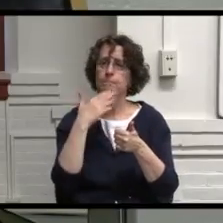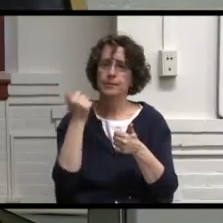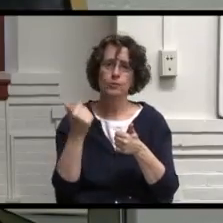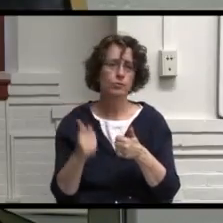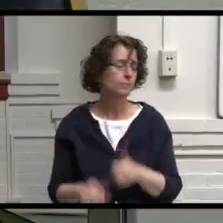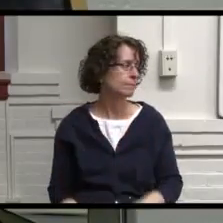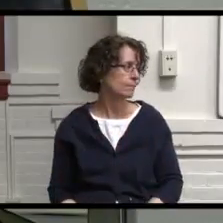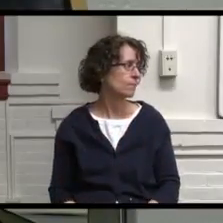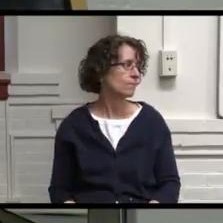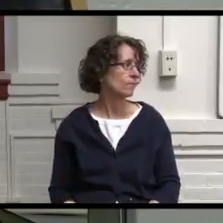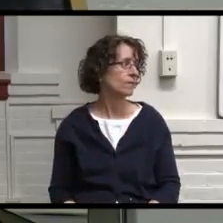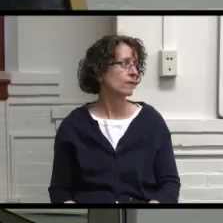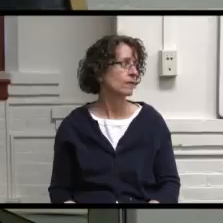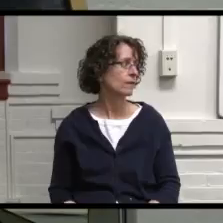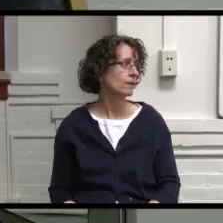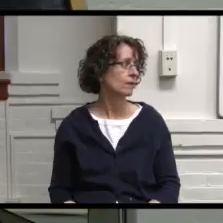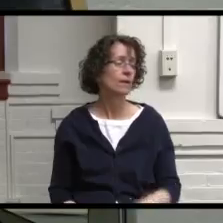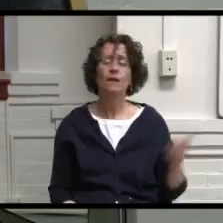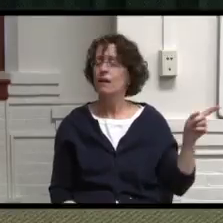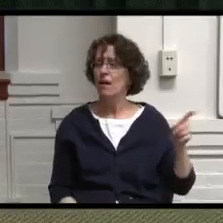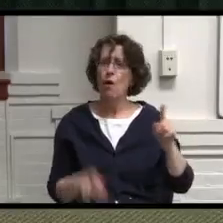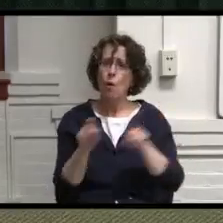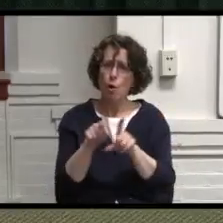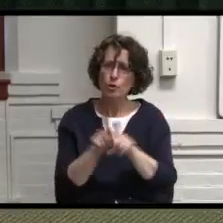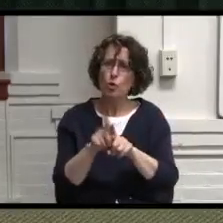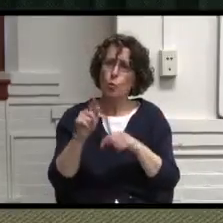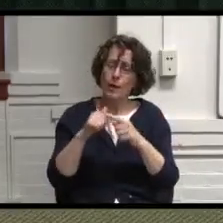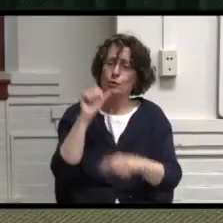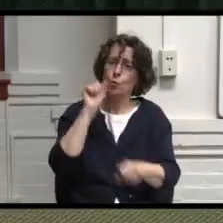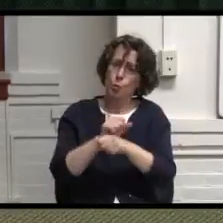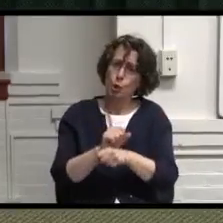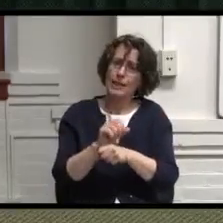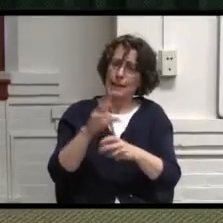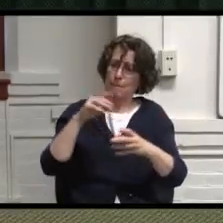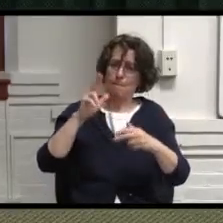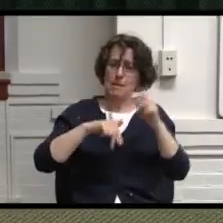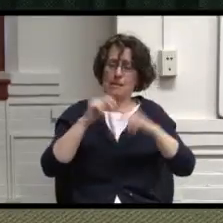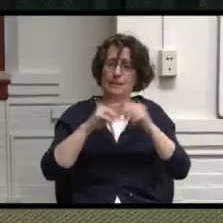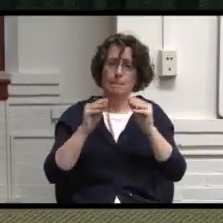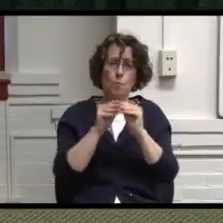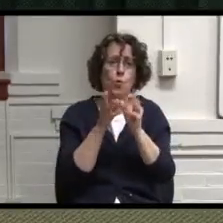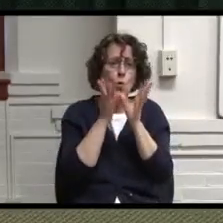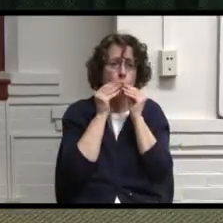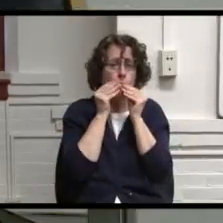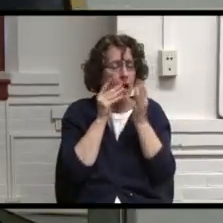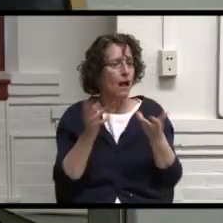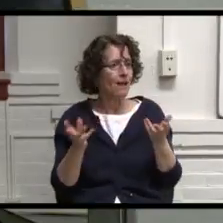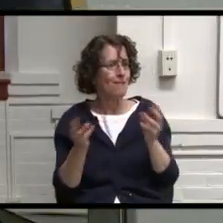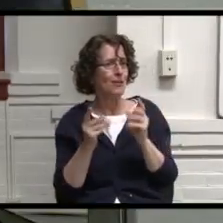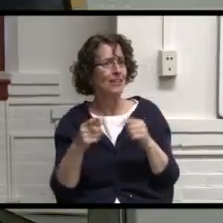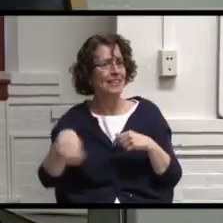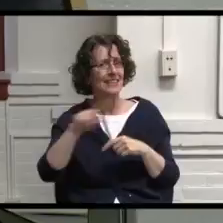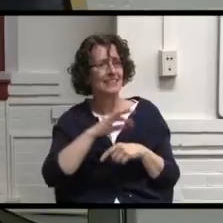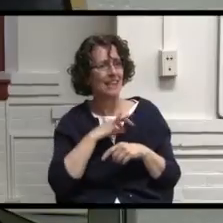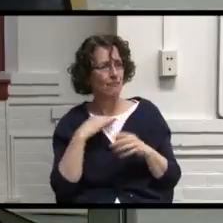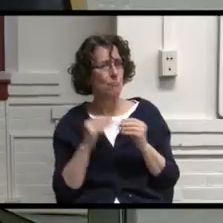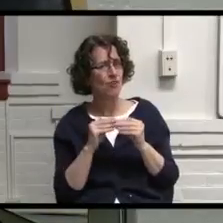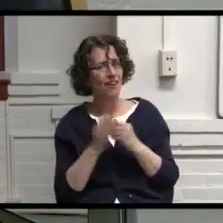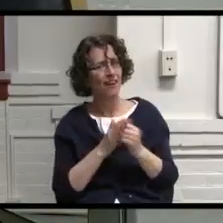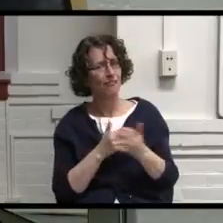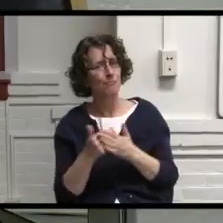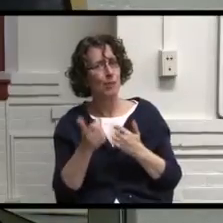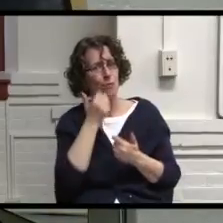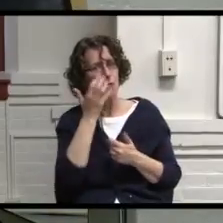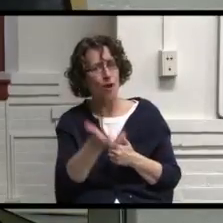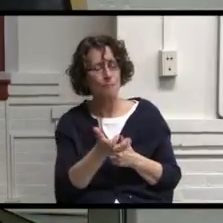comfort level is very different without the drafts blowing through. Oh, yeah, definitely. There's the comfort level, but